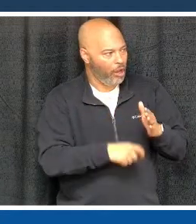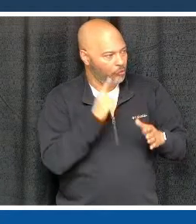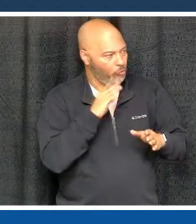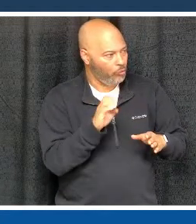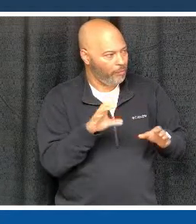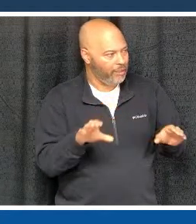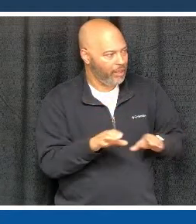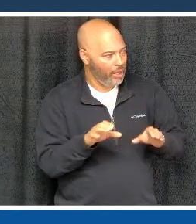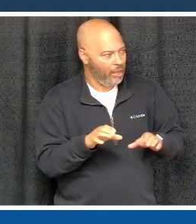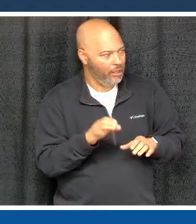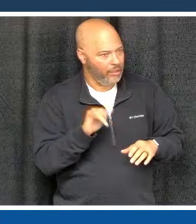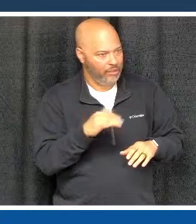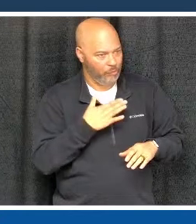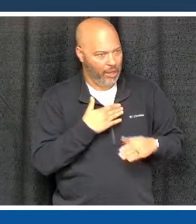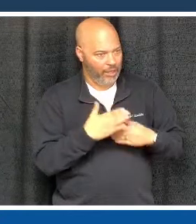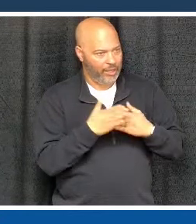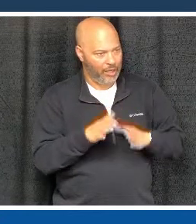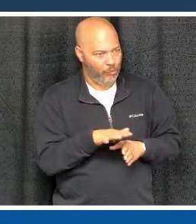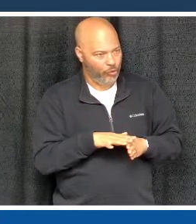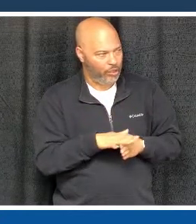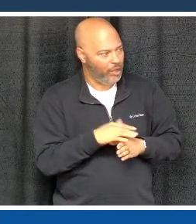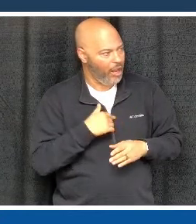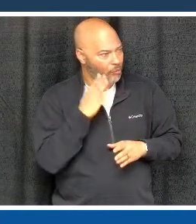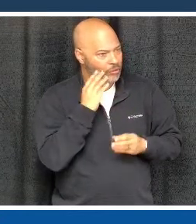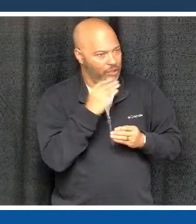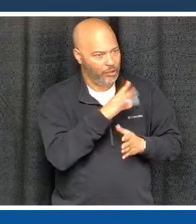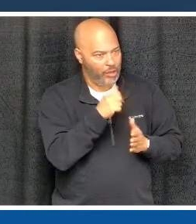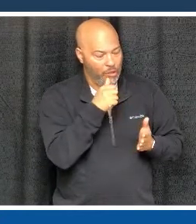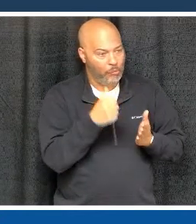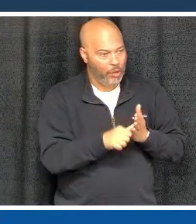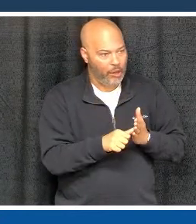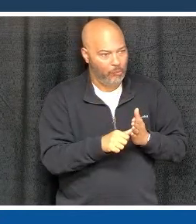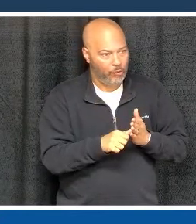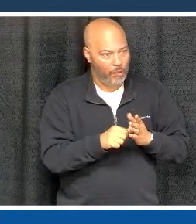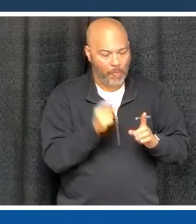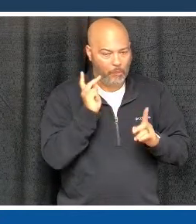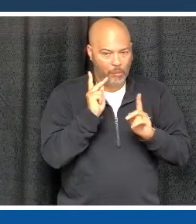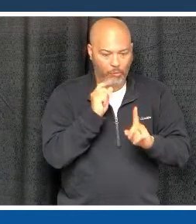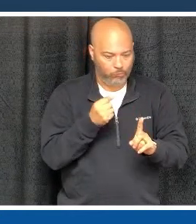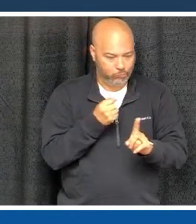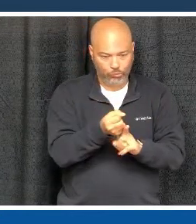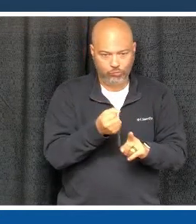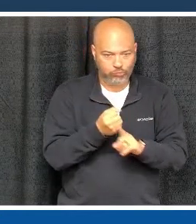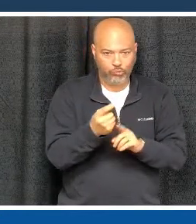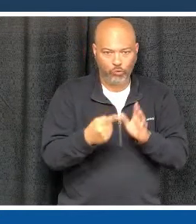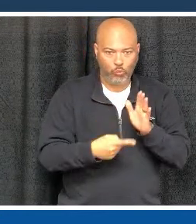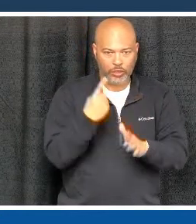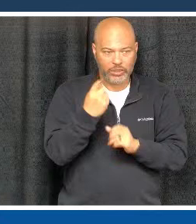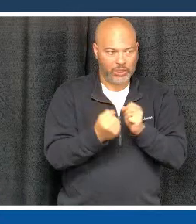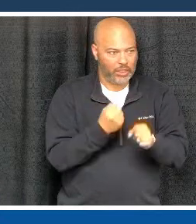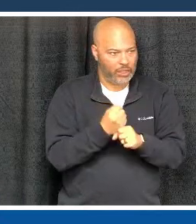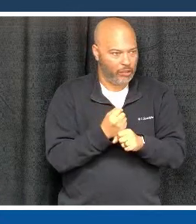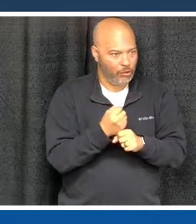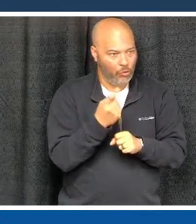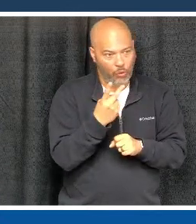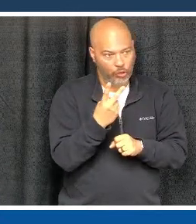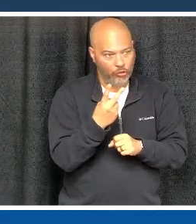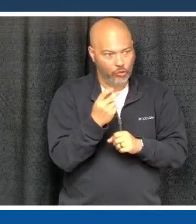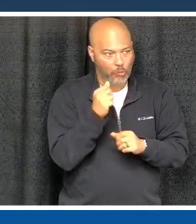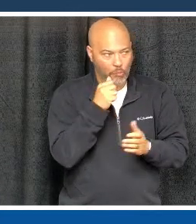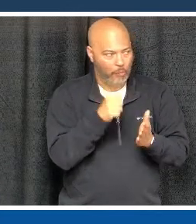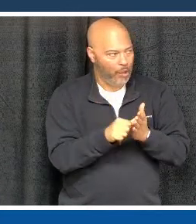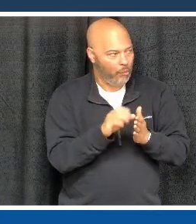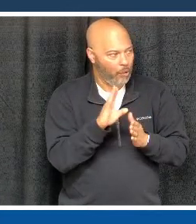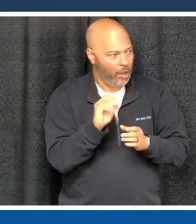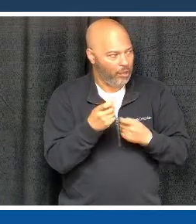done. This is my neighborhood. I will tell you, those mailboxes get knocked down about once a year. 1 or 2 of those